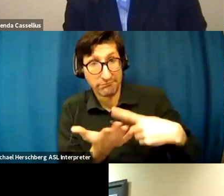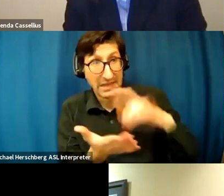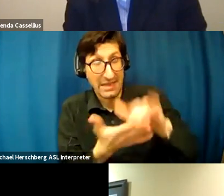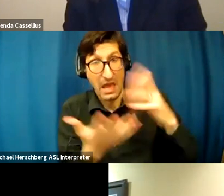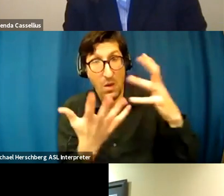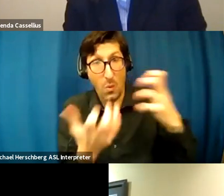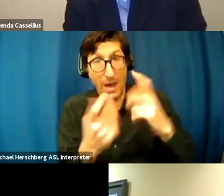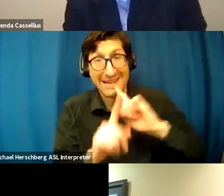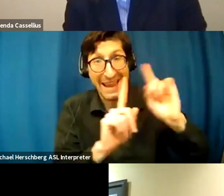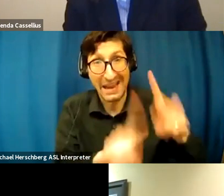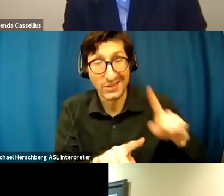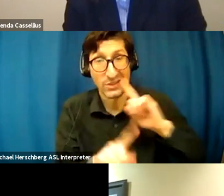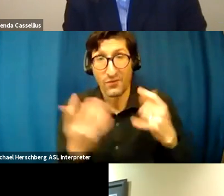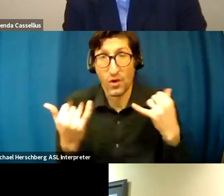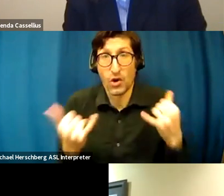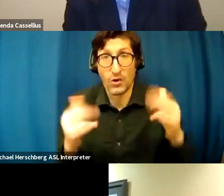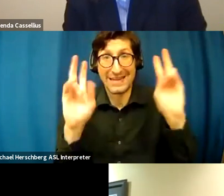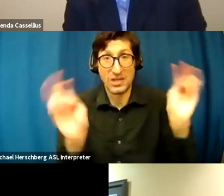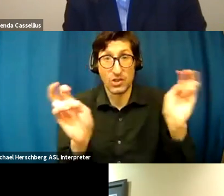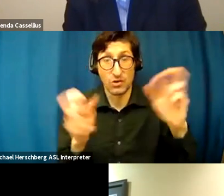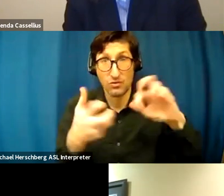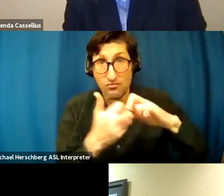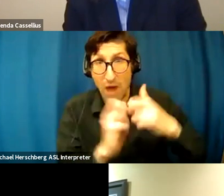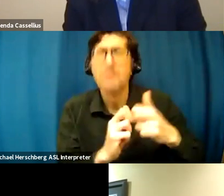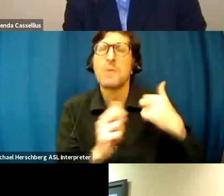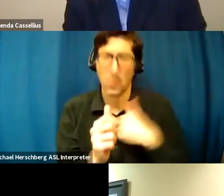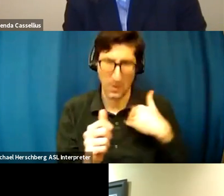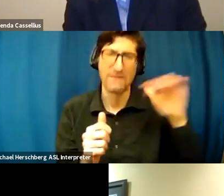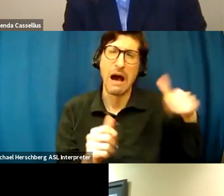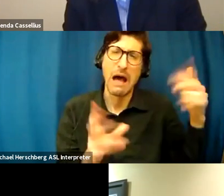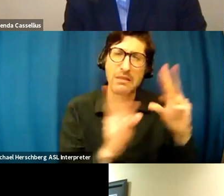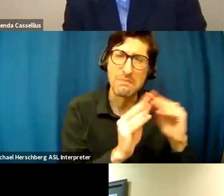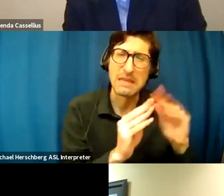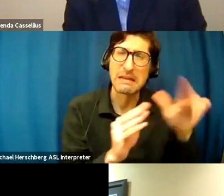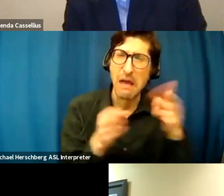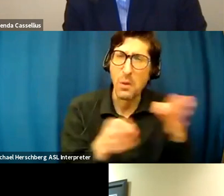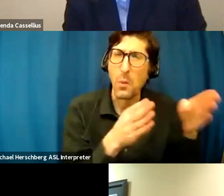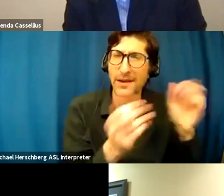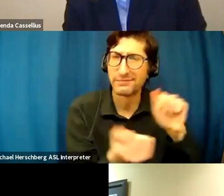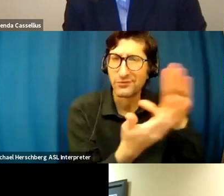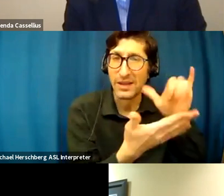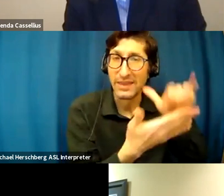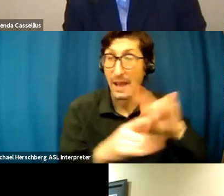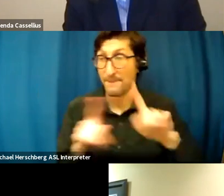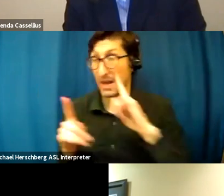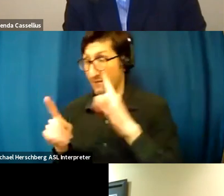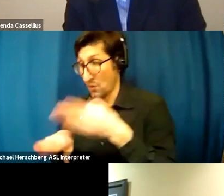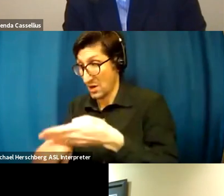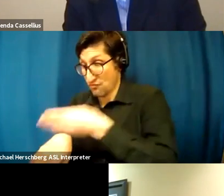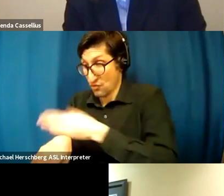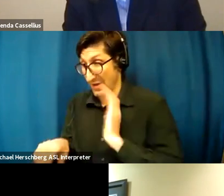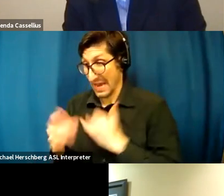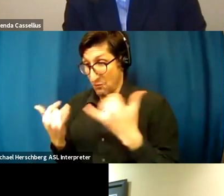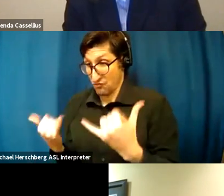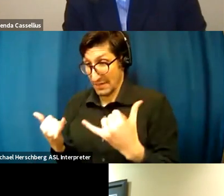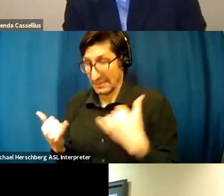resolution to a current issue, we have other venues for that. But to help improve our present, we have to make a plan for